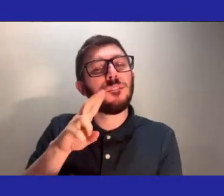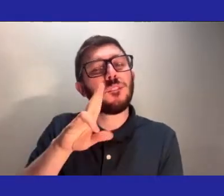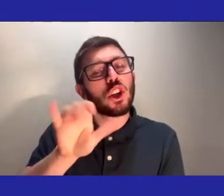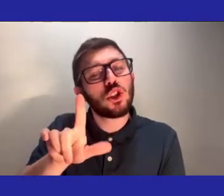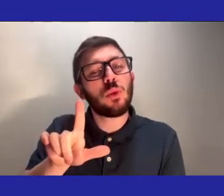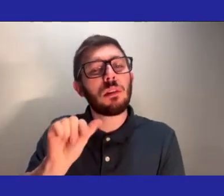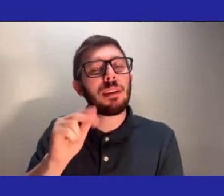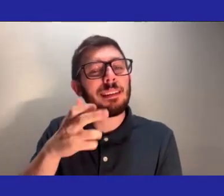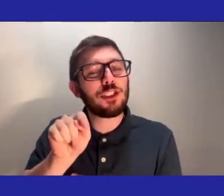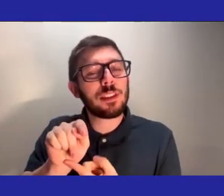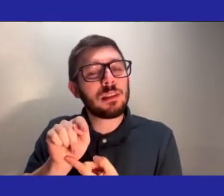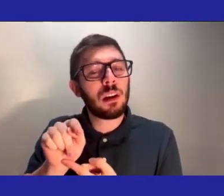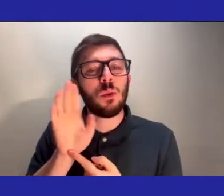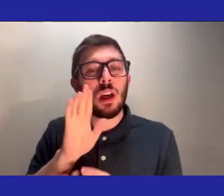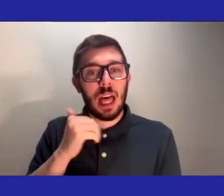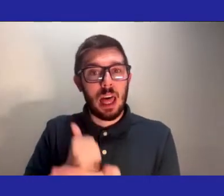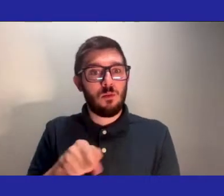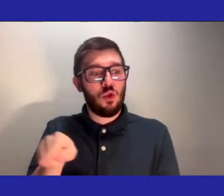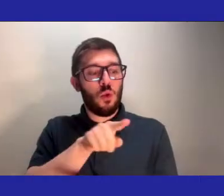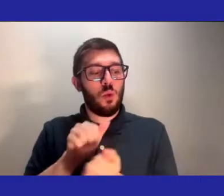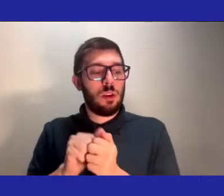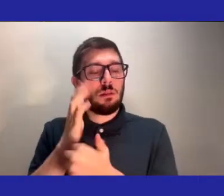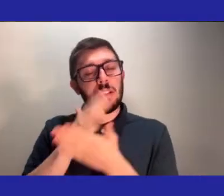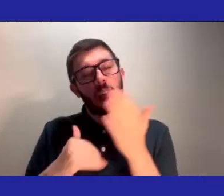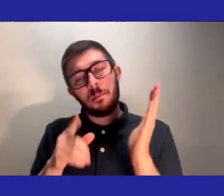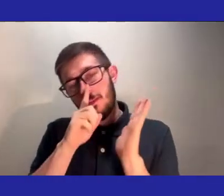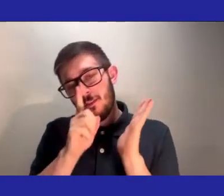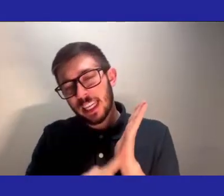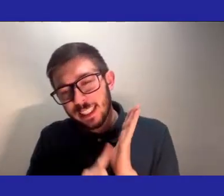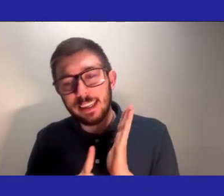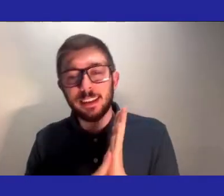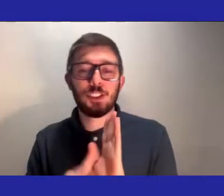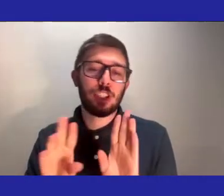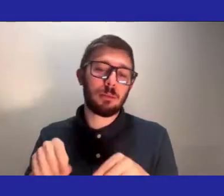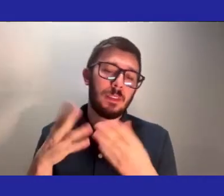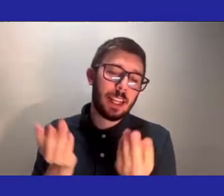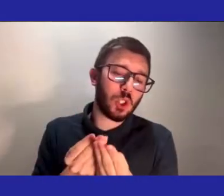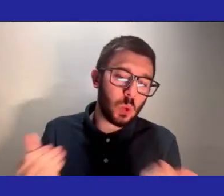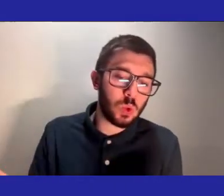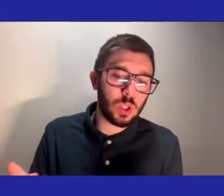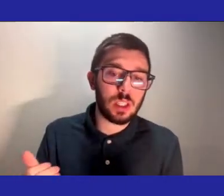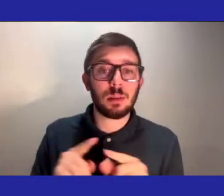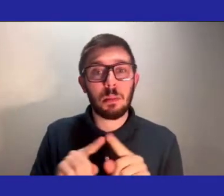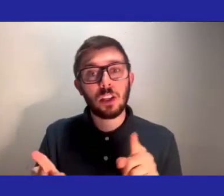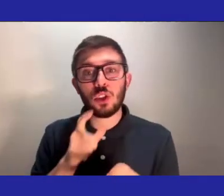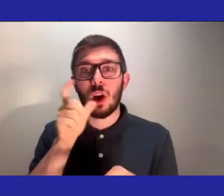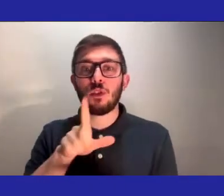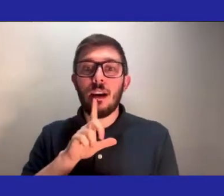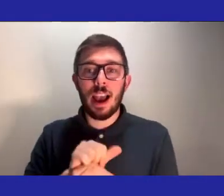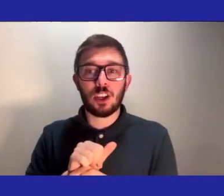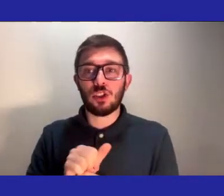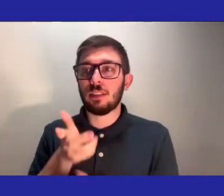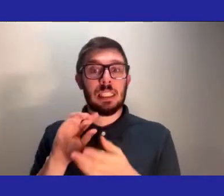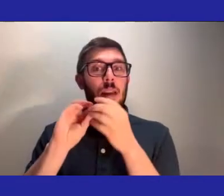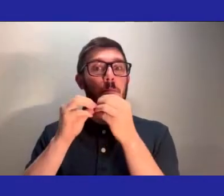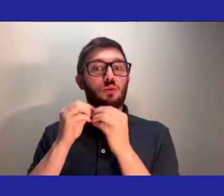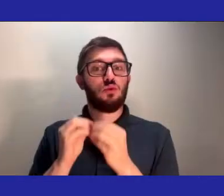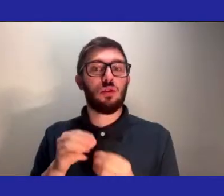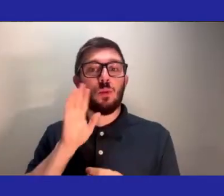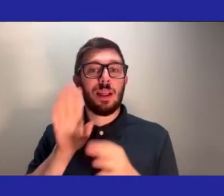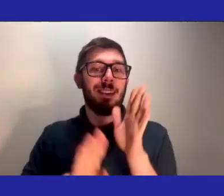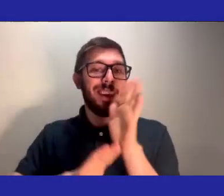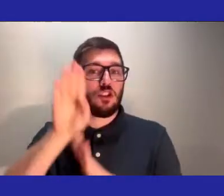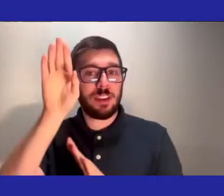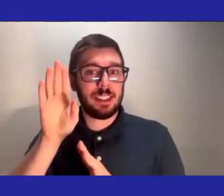the, investigation and give you the solution without ever having to talk to a human being. And so what has happened,